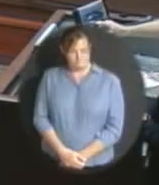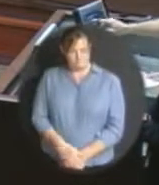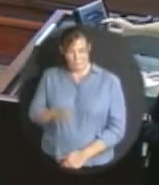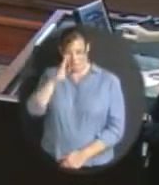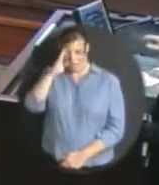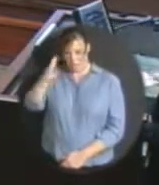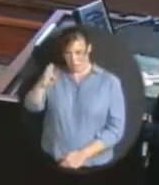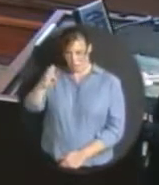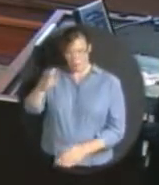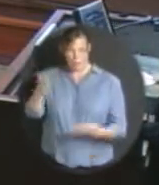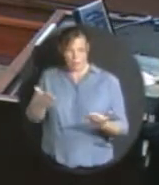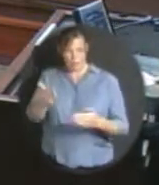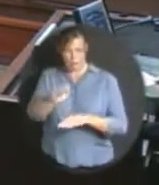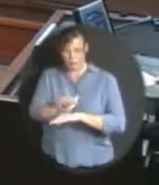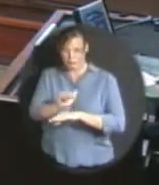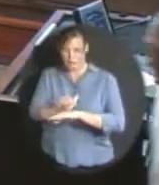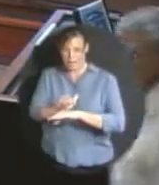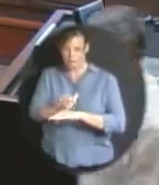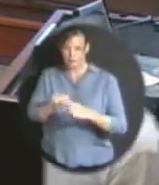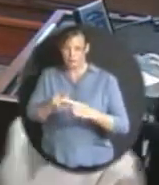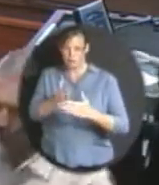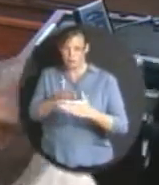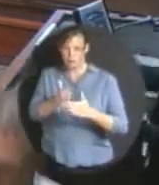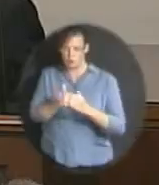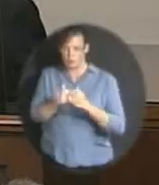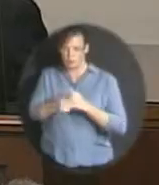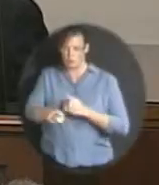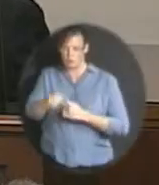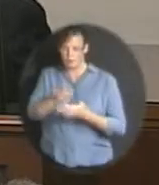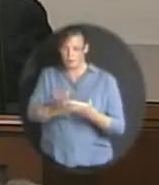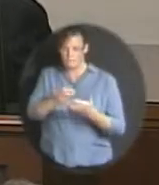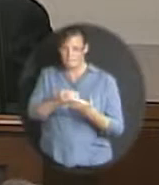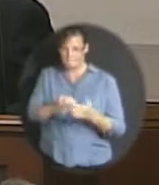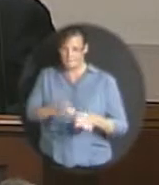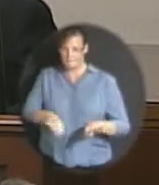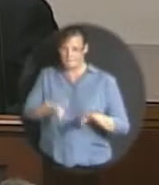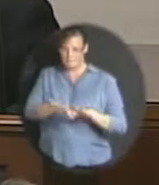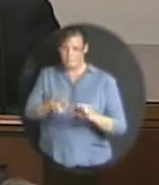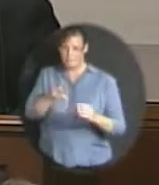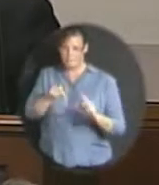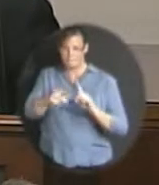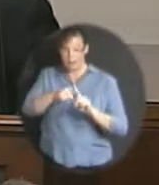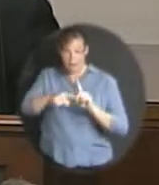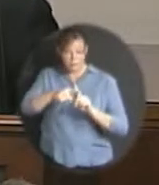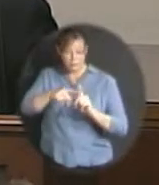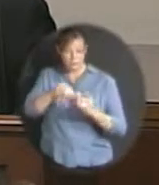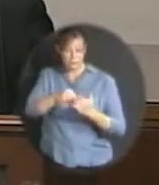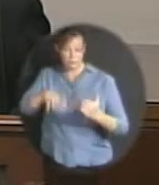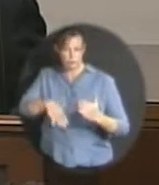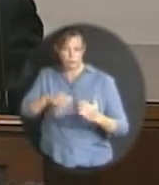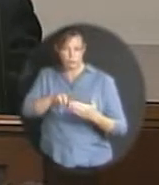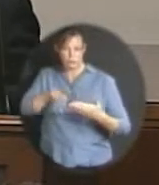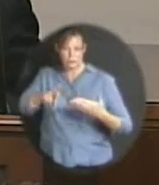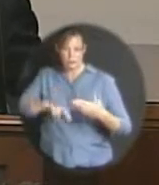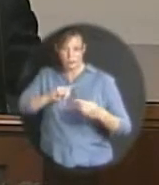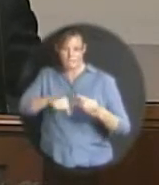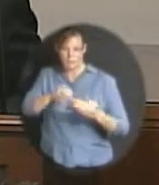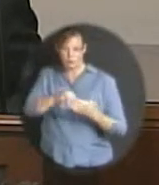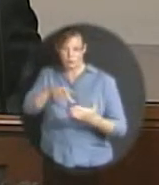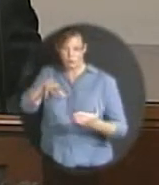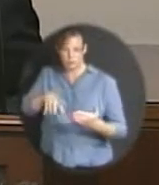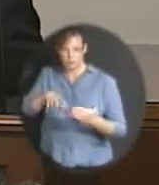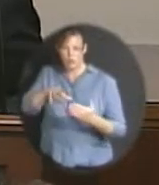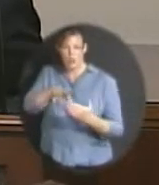Hello. We're here this evening to share with you some important positive student results about student